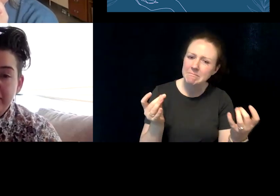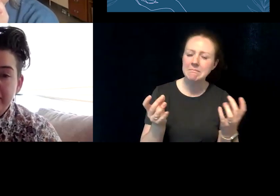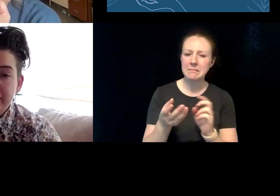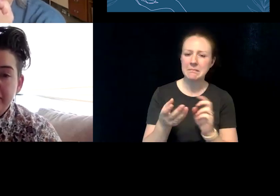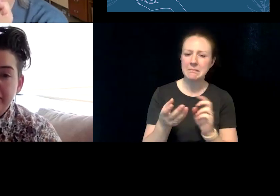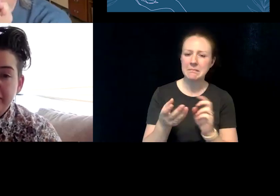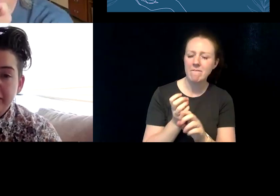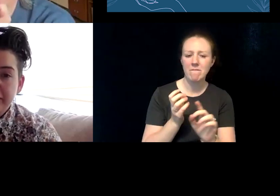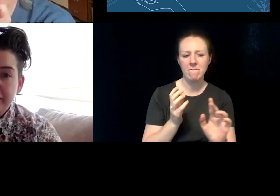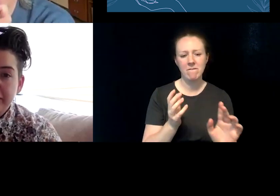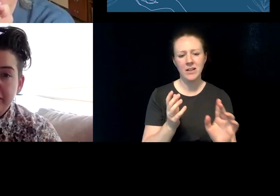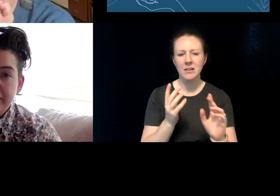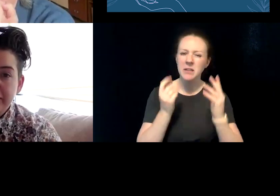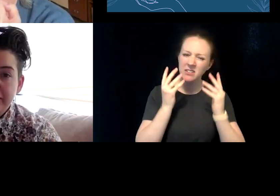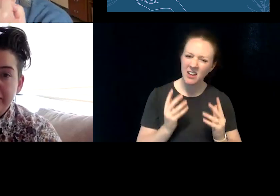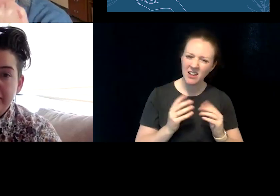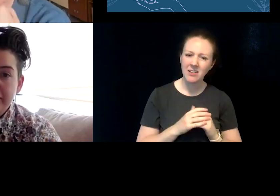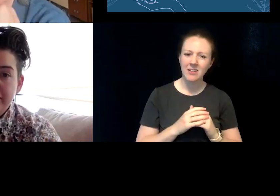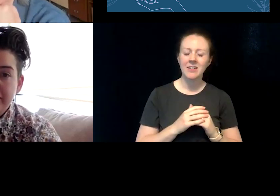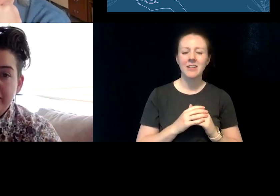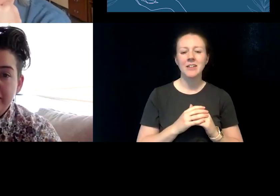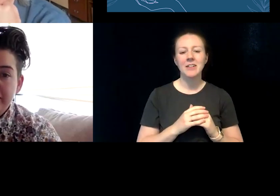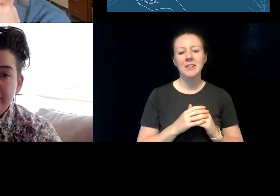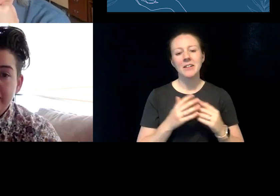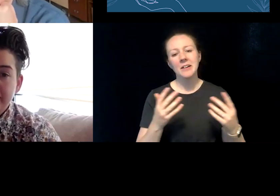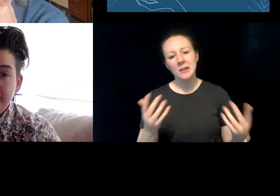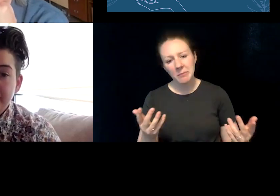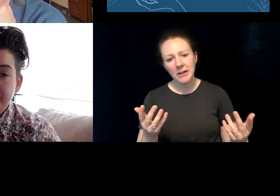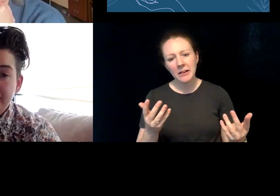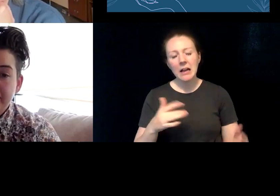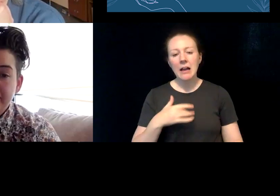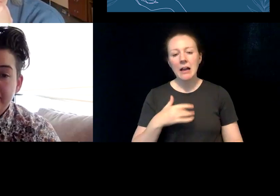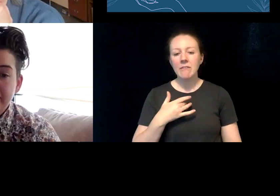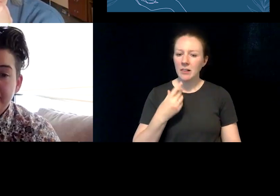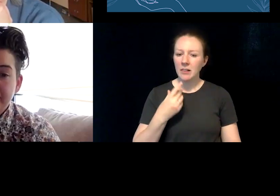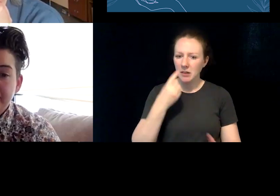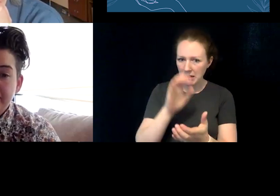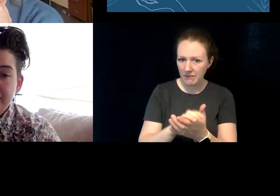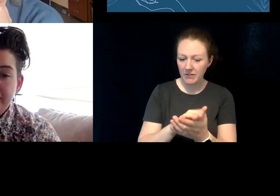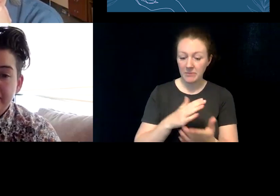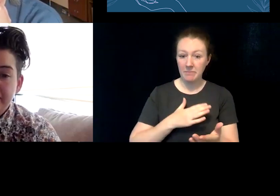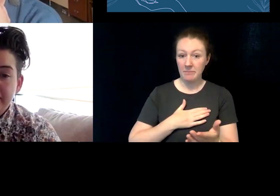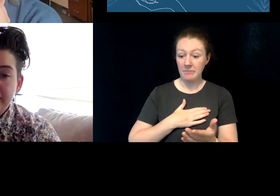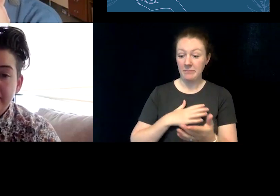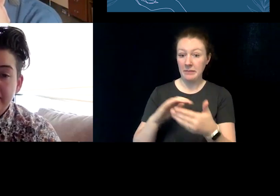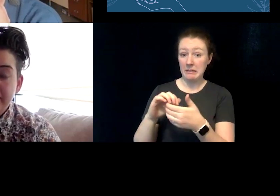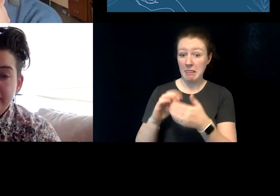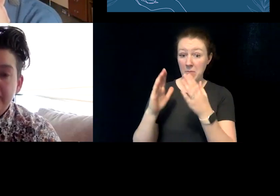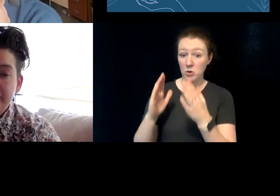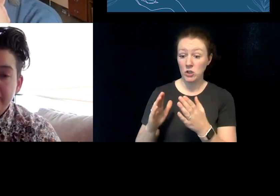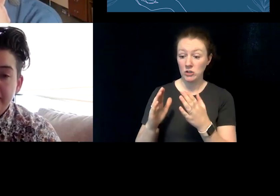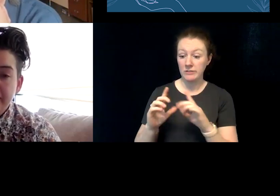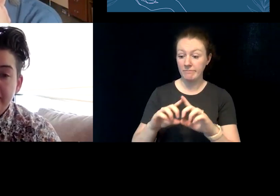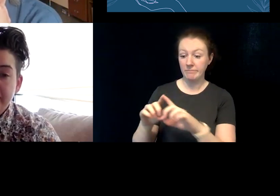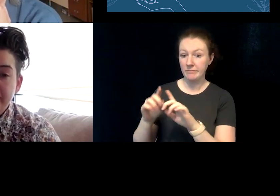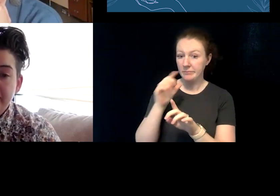there I found, and I you know, I believe that my collaborators also found immense joy in